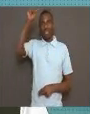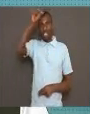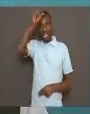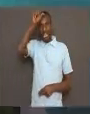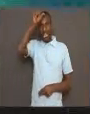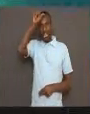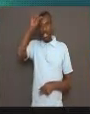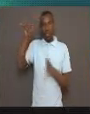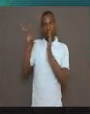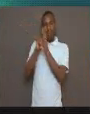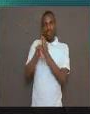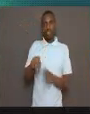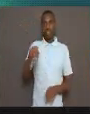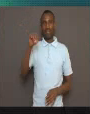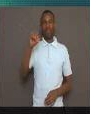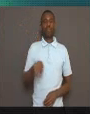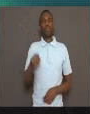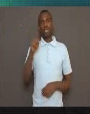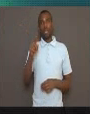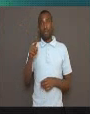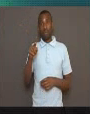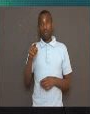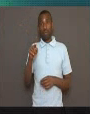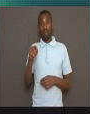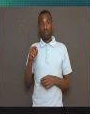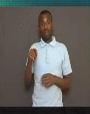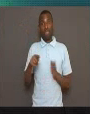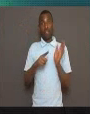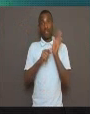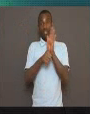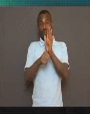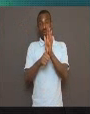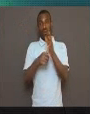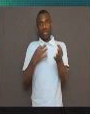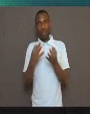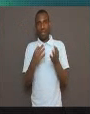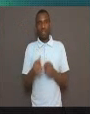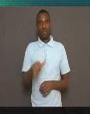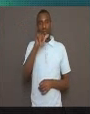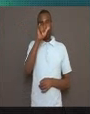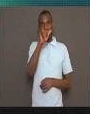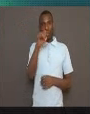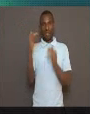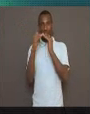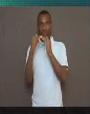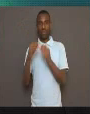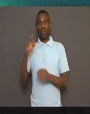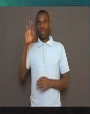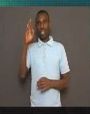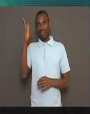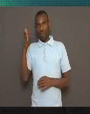modulus. In symbols, it is expressed like this.